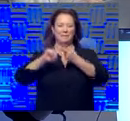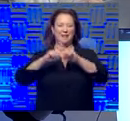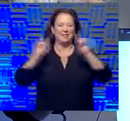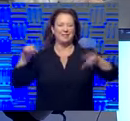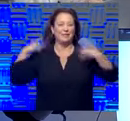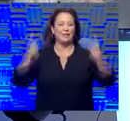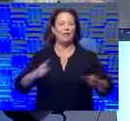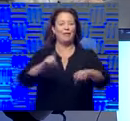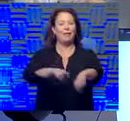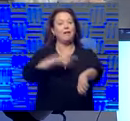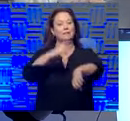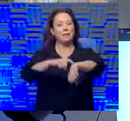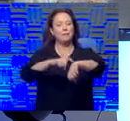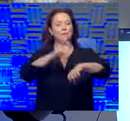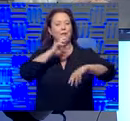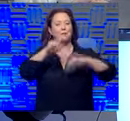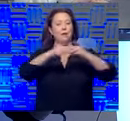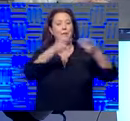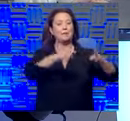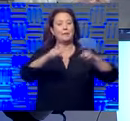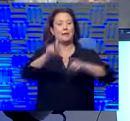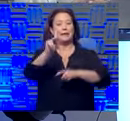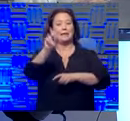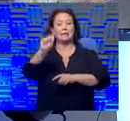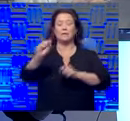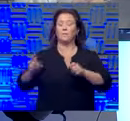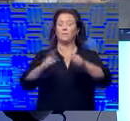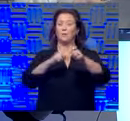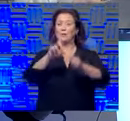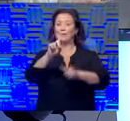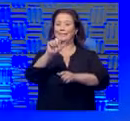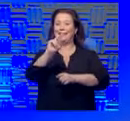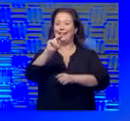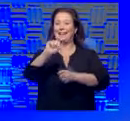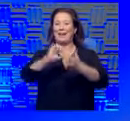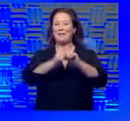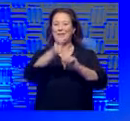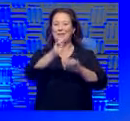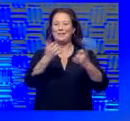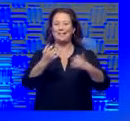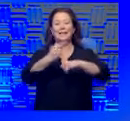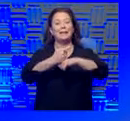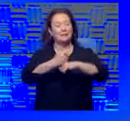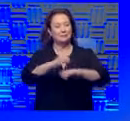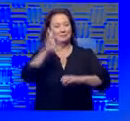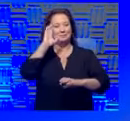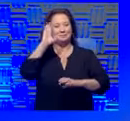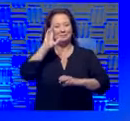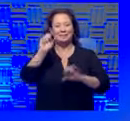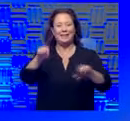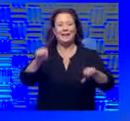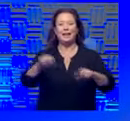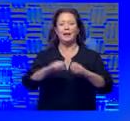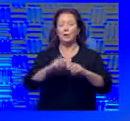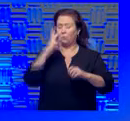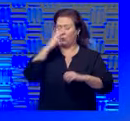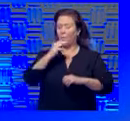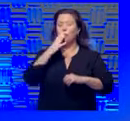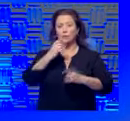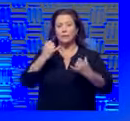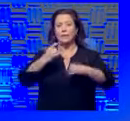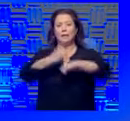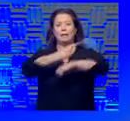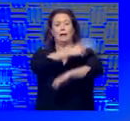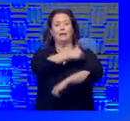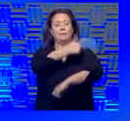about what's going on, what are the goings on in Kansas. But first, Dana, how are we today? Yeah, hey, how are you? We are doing pretty good in the